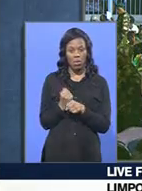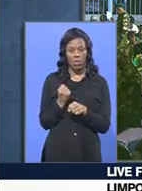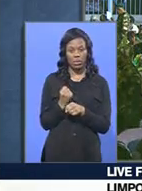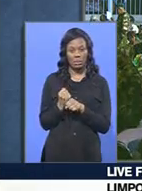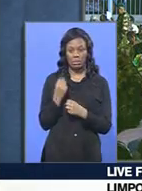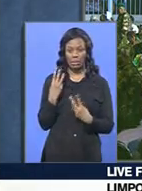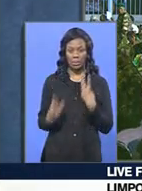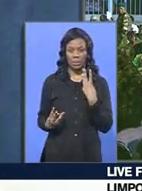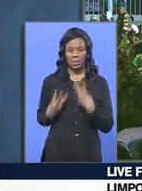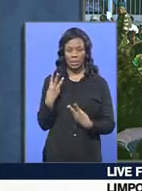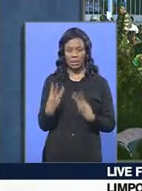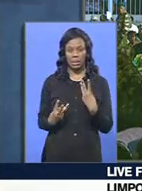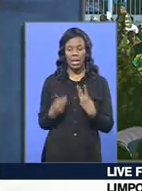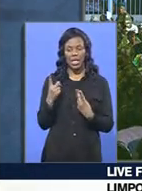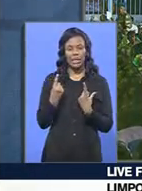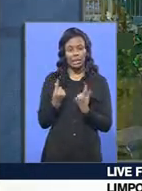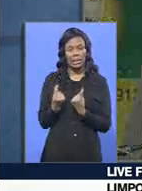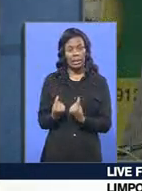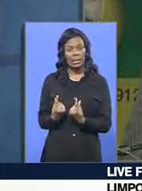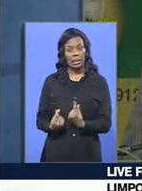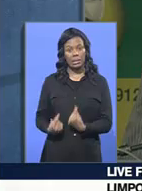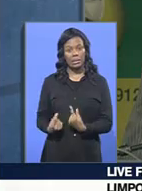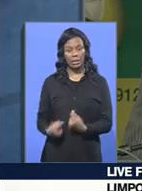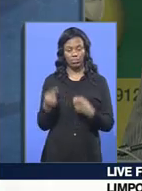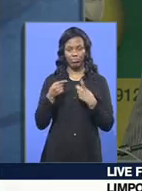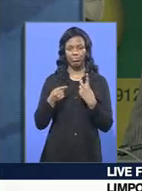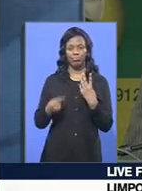he had to do a few things